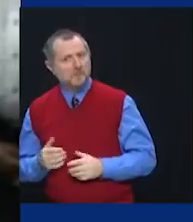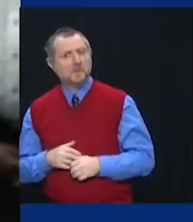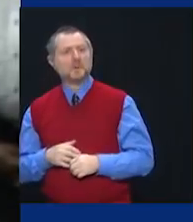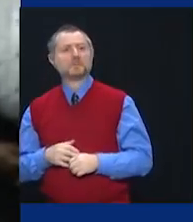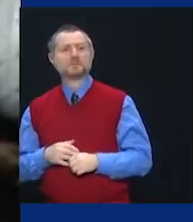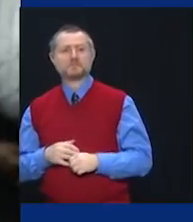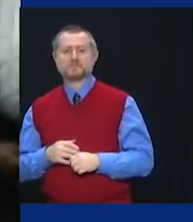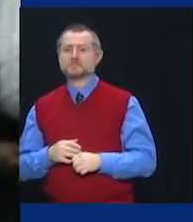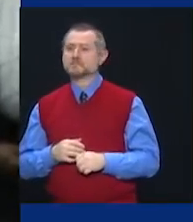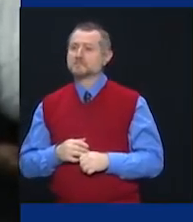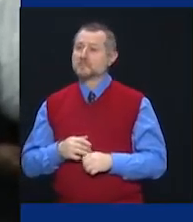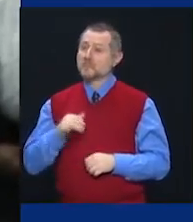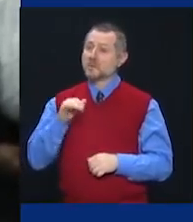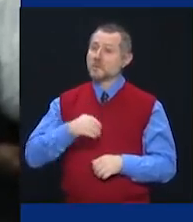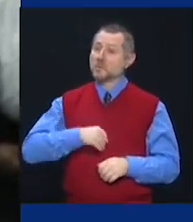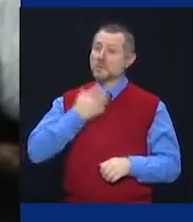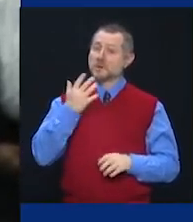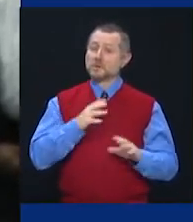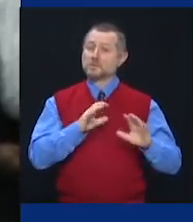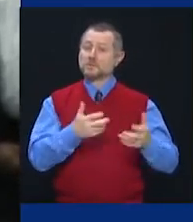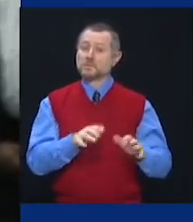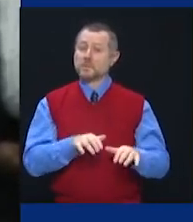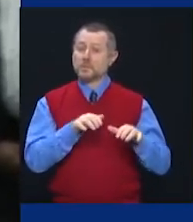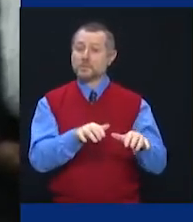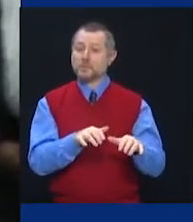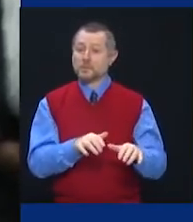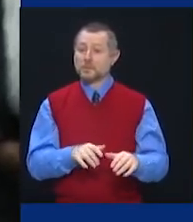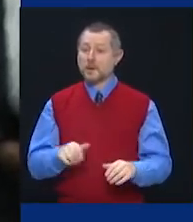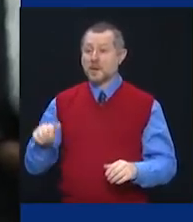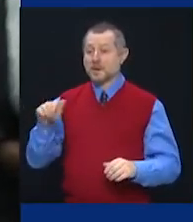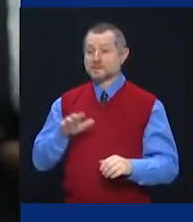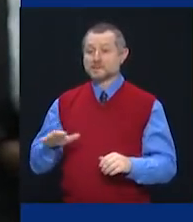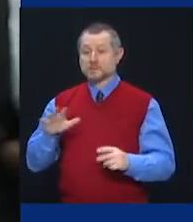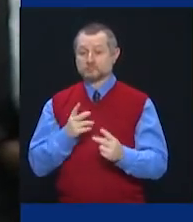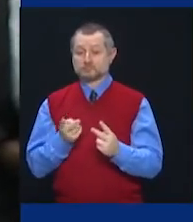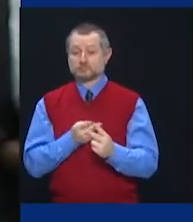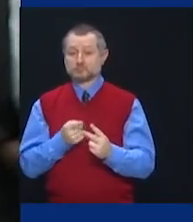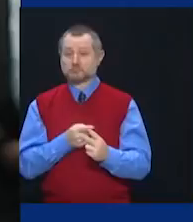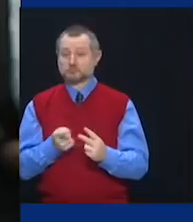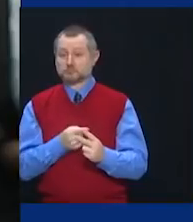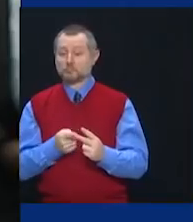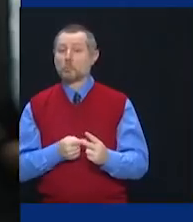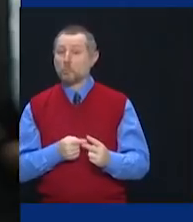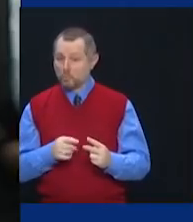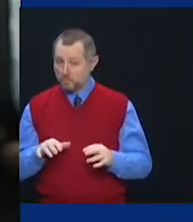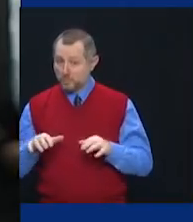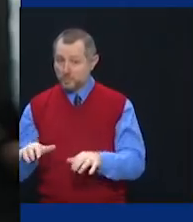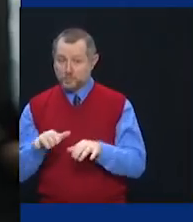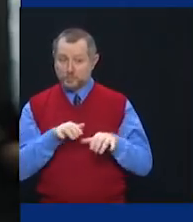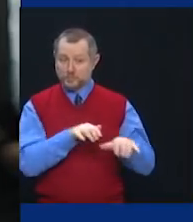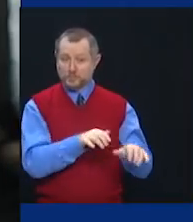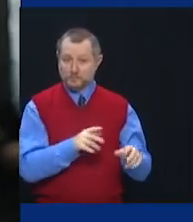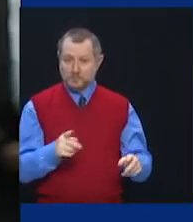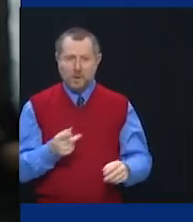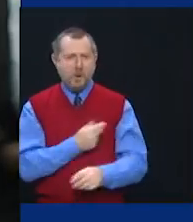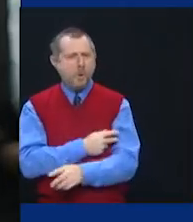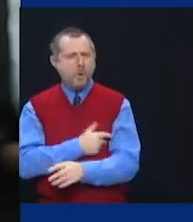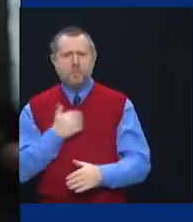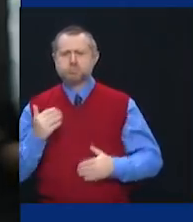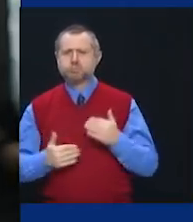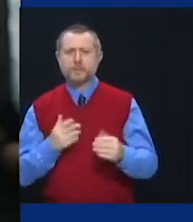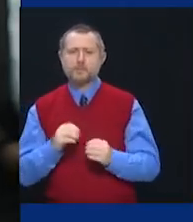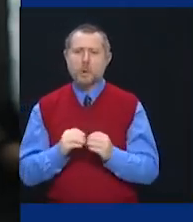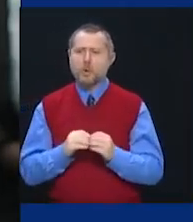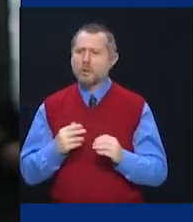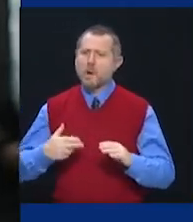The white population, the Asian population are getting vaccinated at a higher